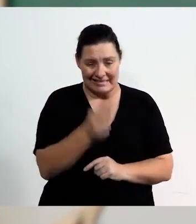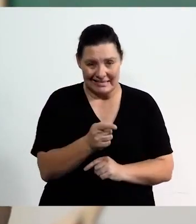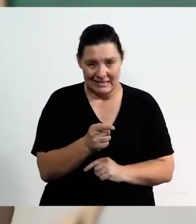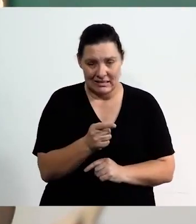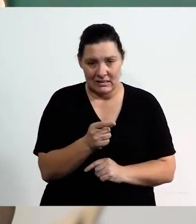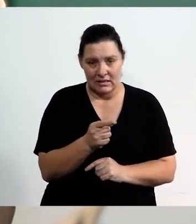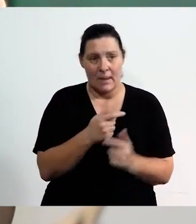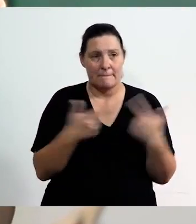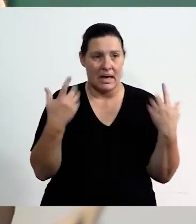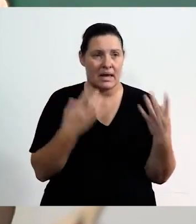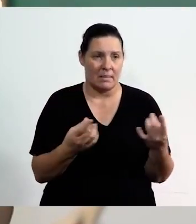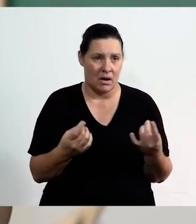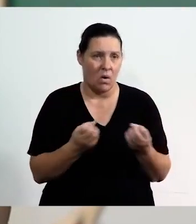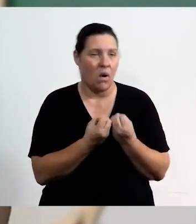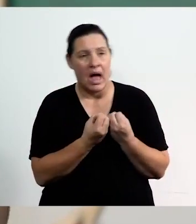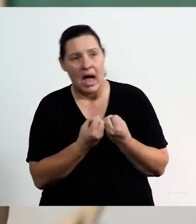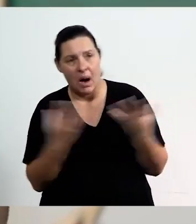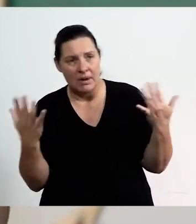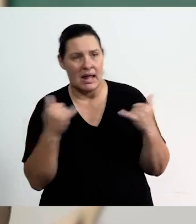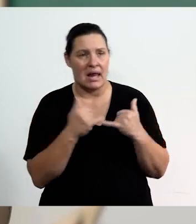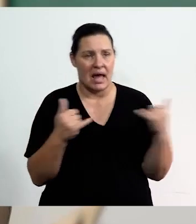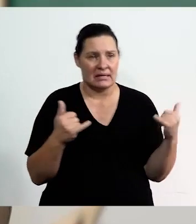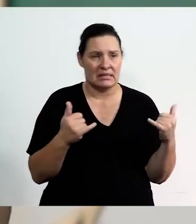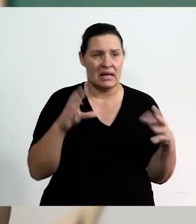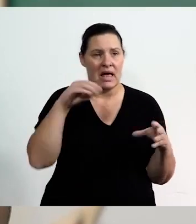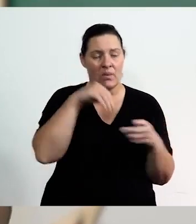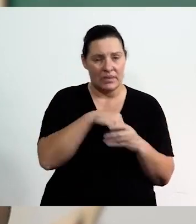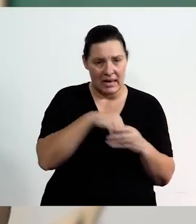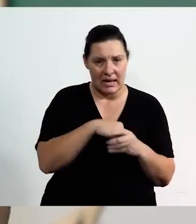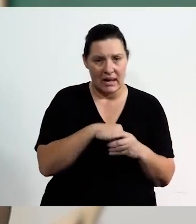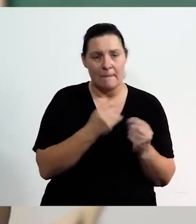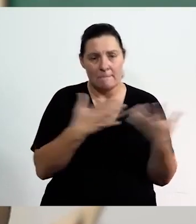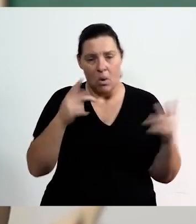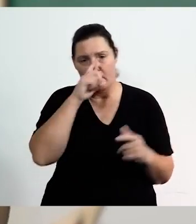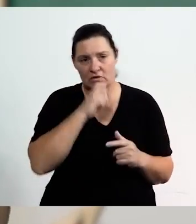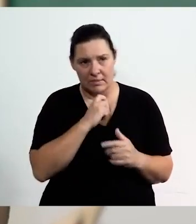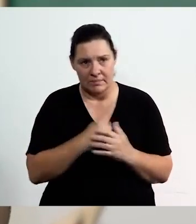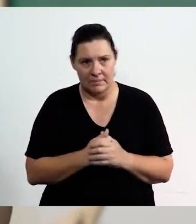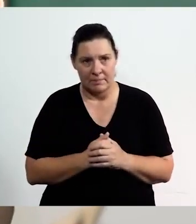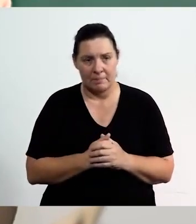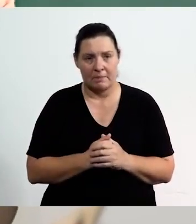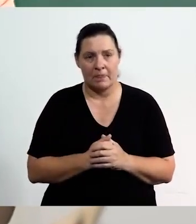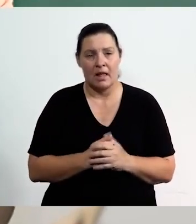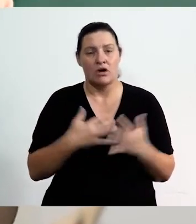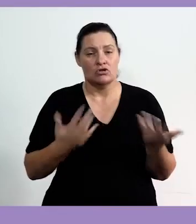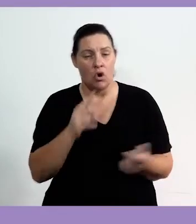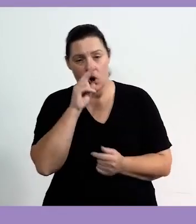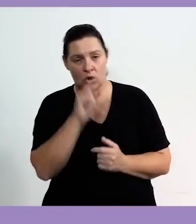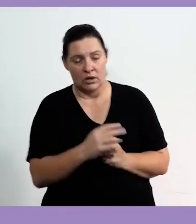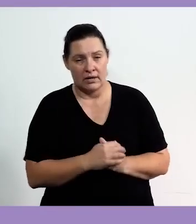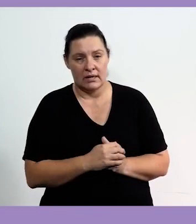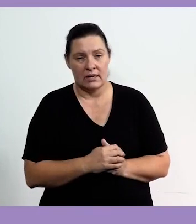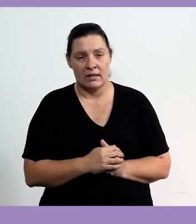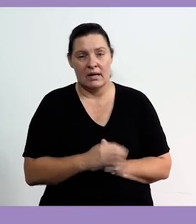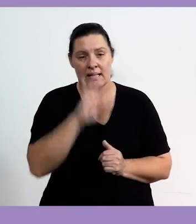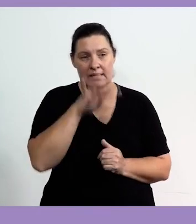find the bigger numbers, or how many lines are in more pictures, So let's